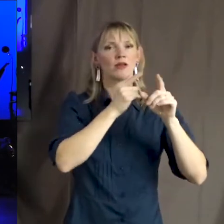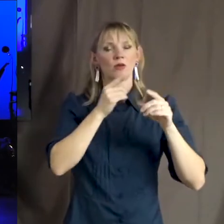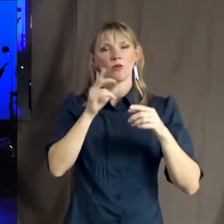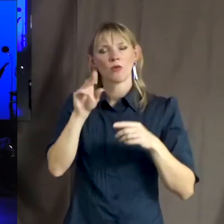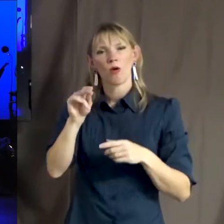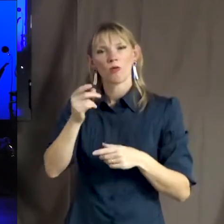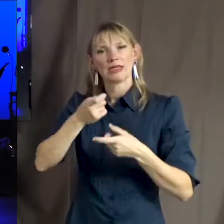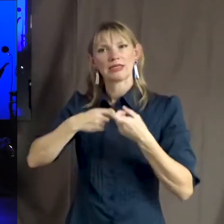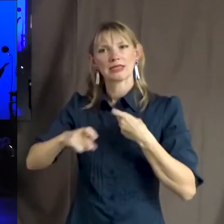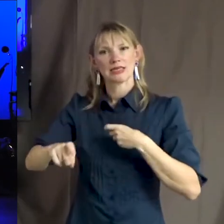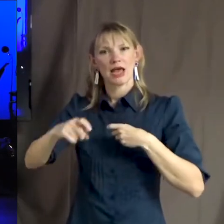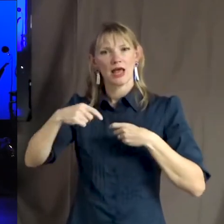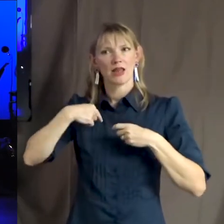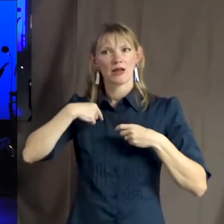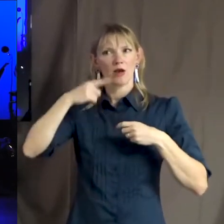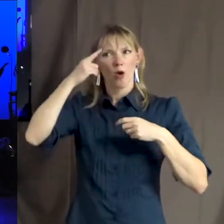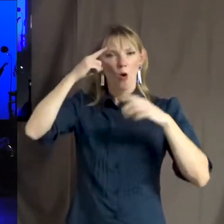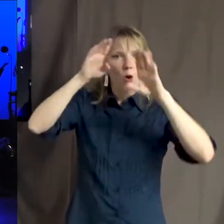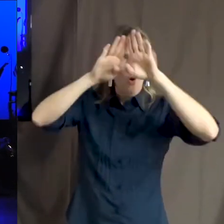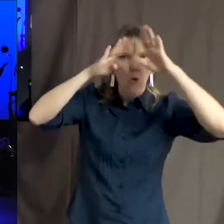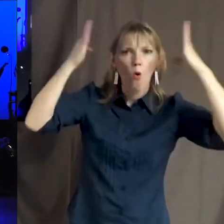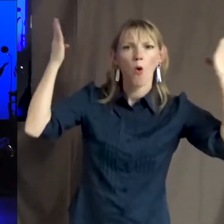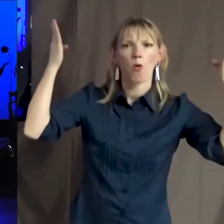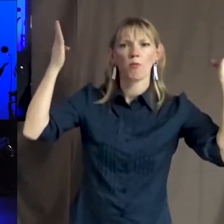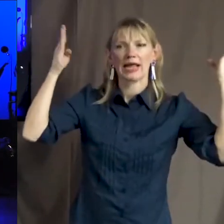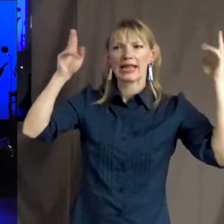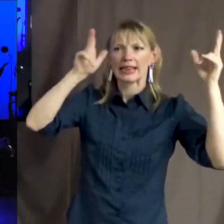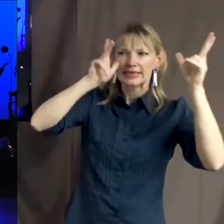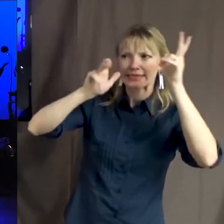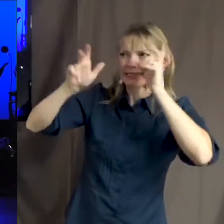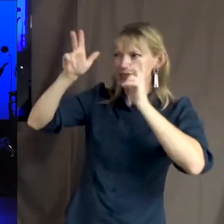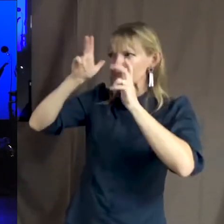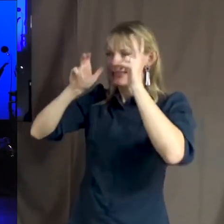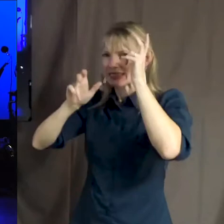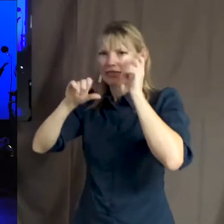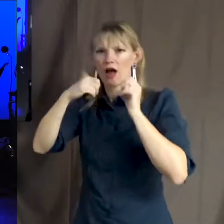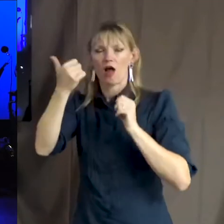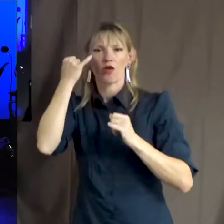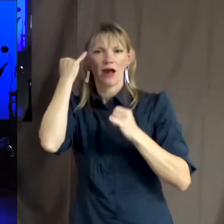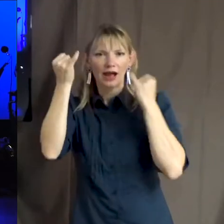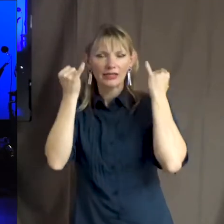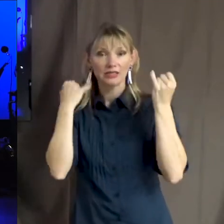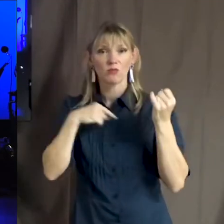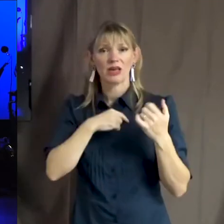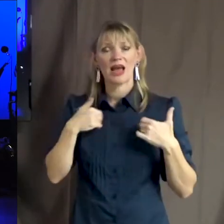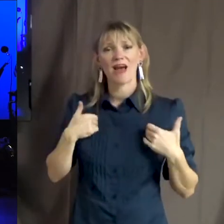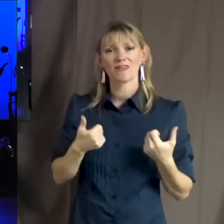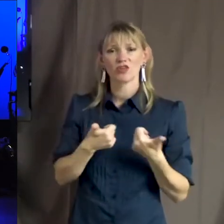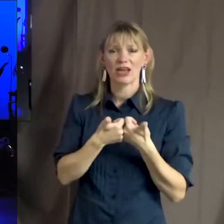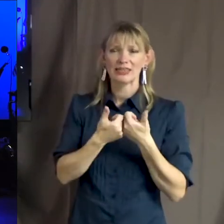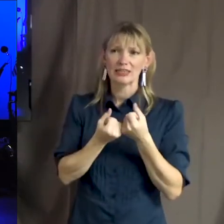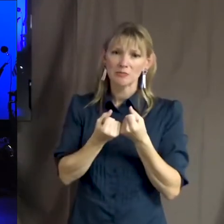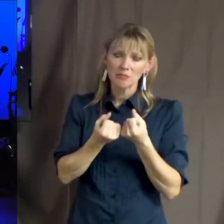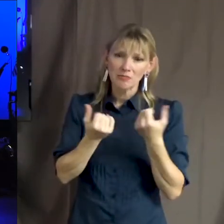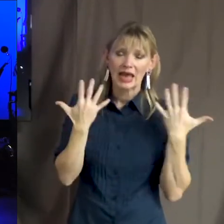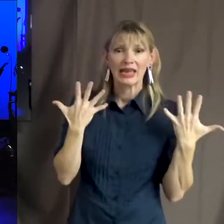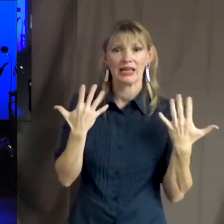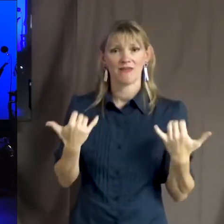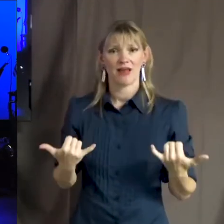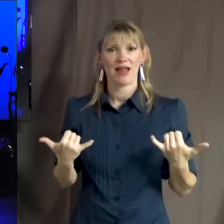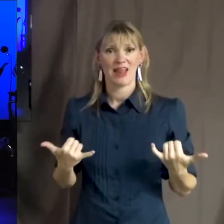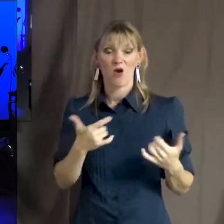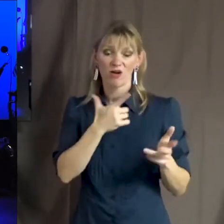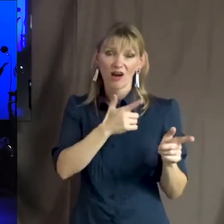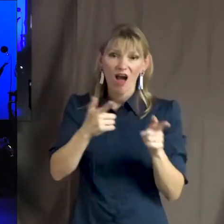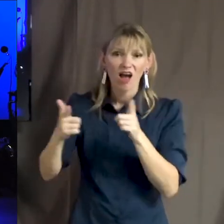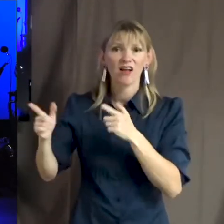staying open at the top and listening to other people's greater ideas. We're faced with so many challenges today around guns,